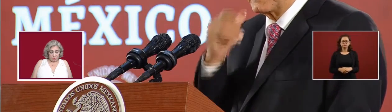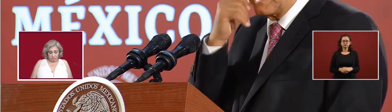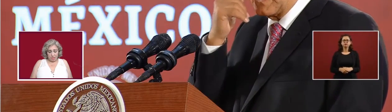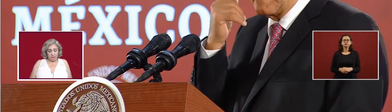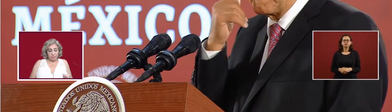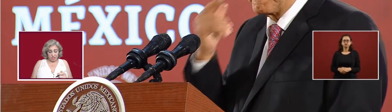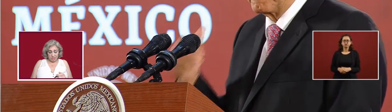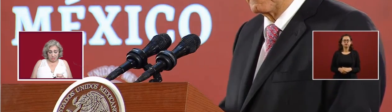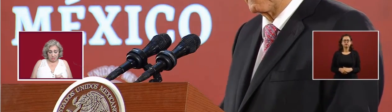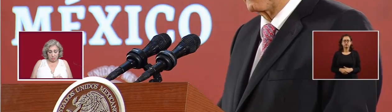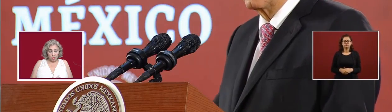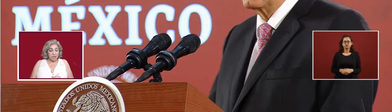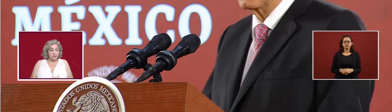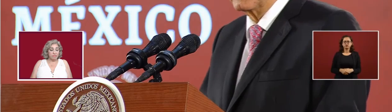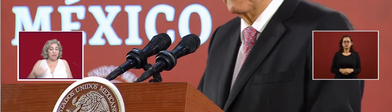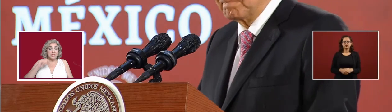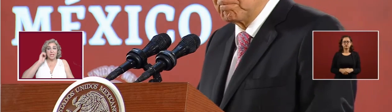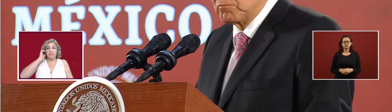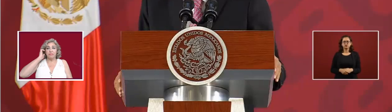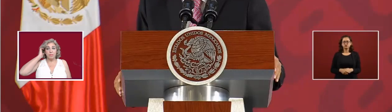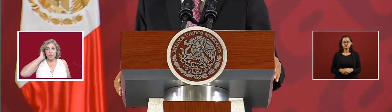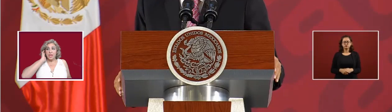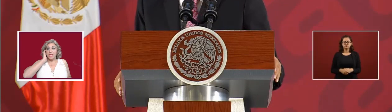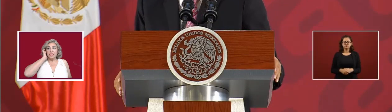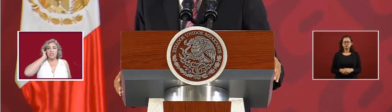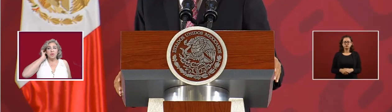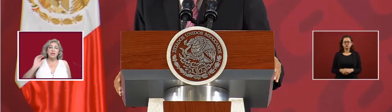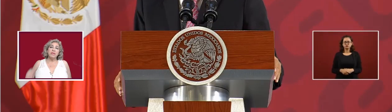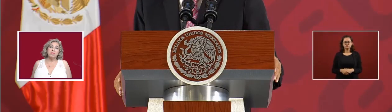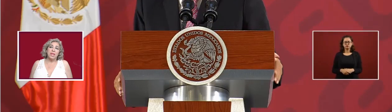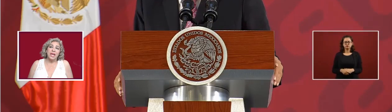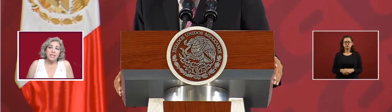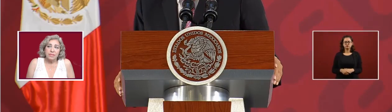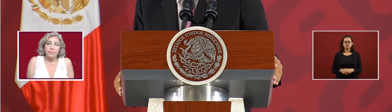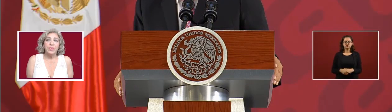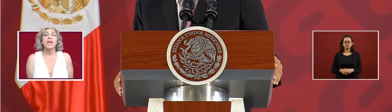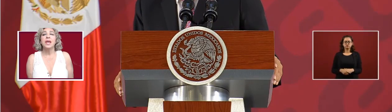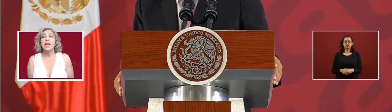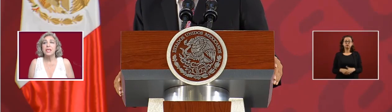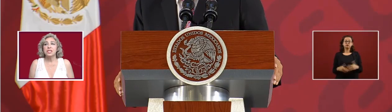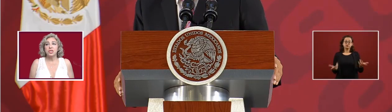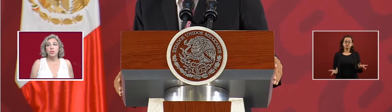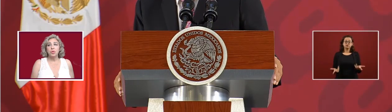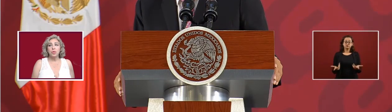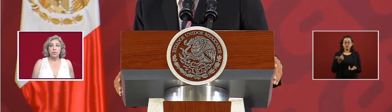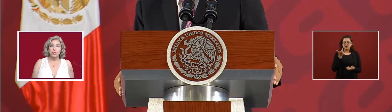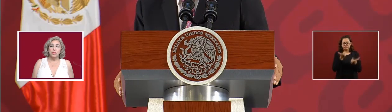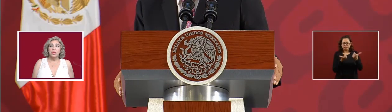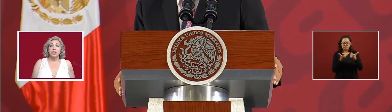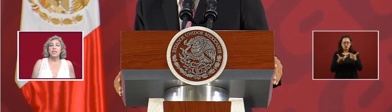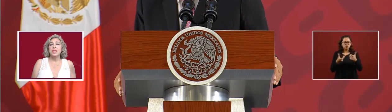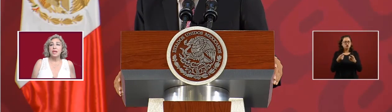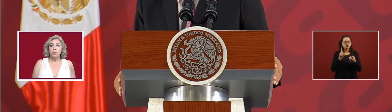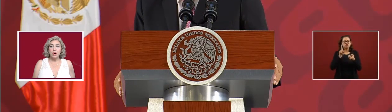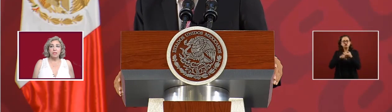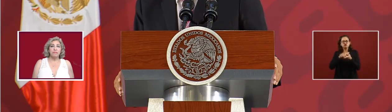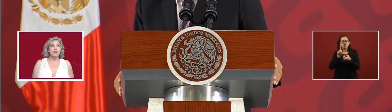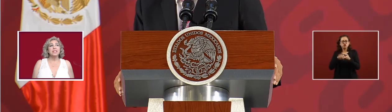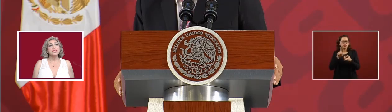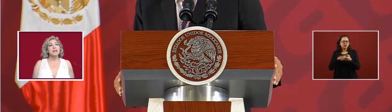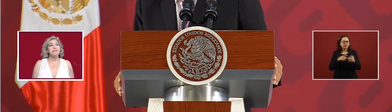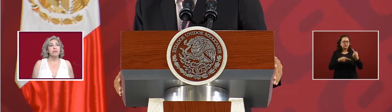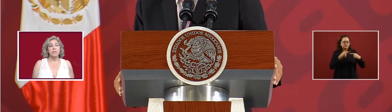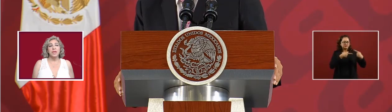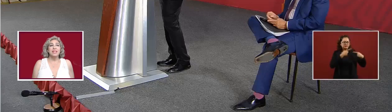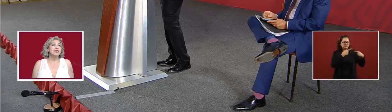need to see where the funds came from and so here it applies as to who where the